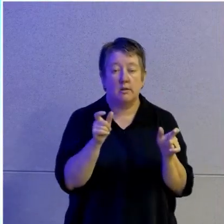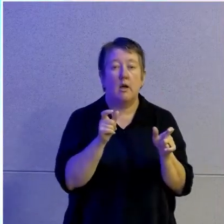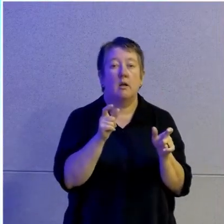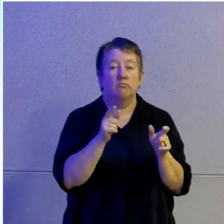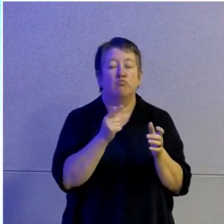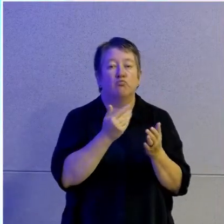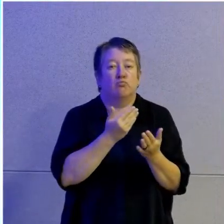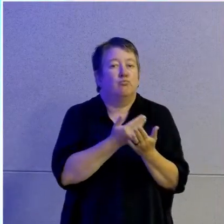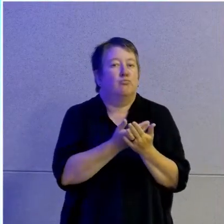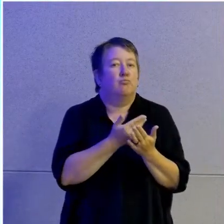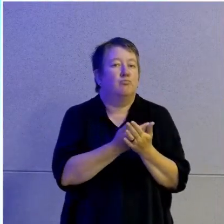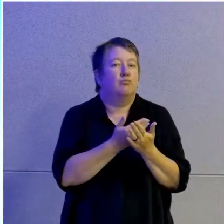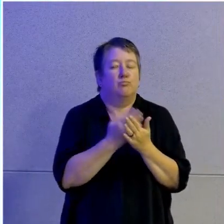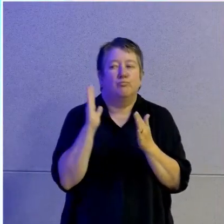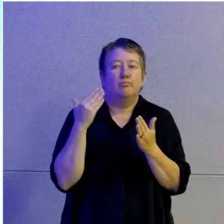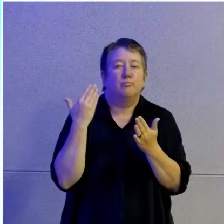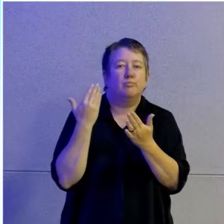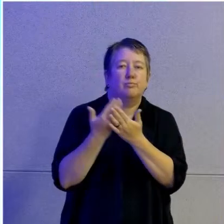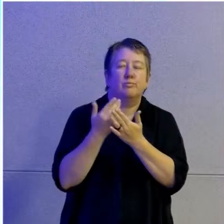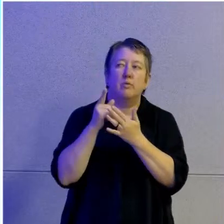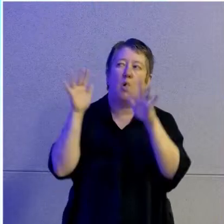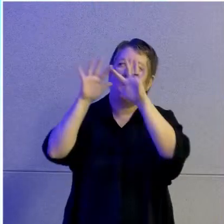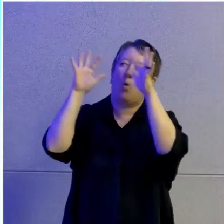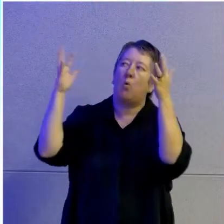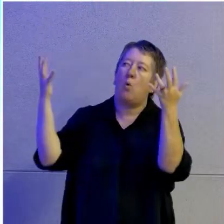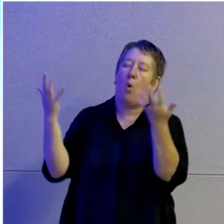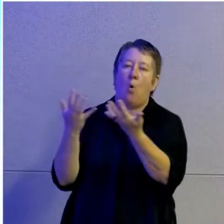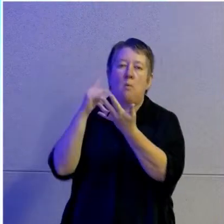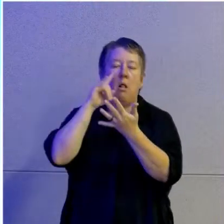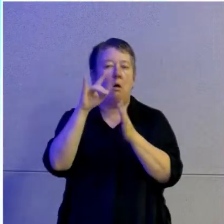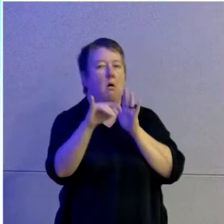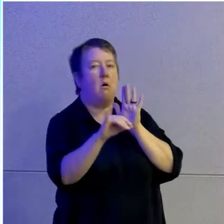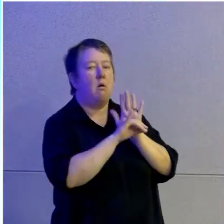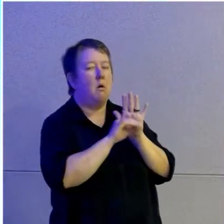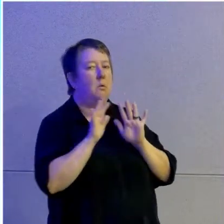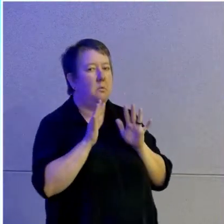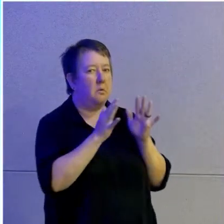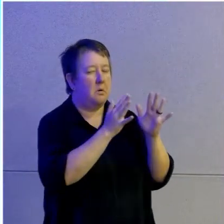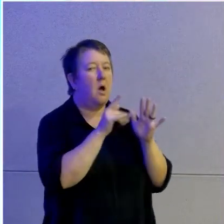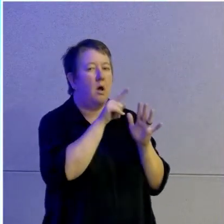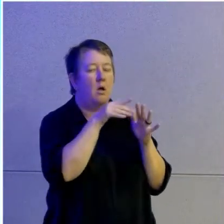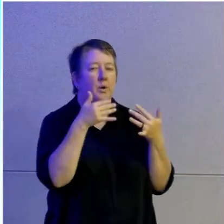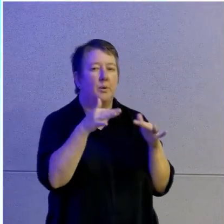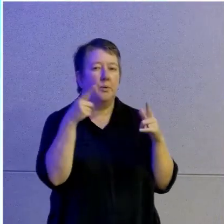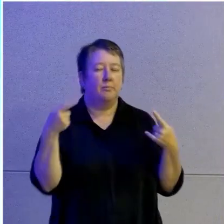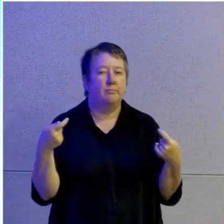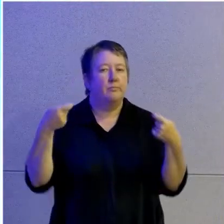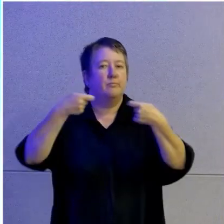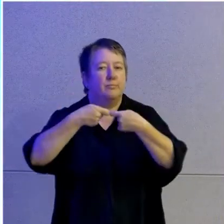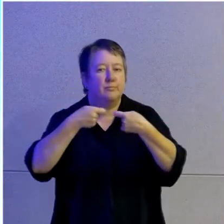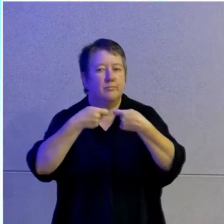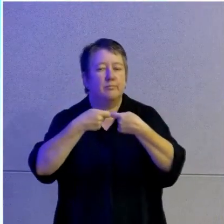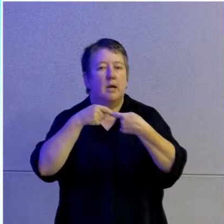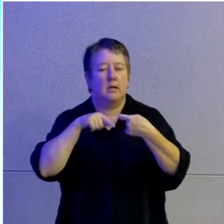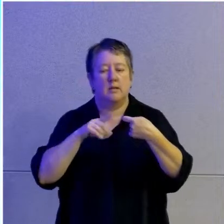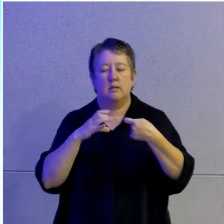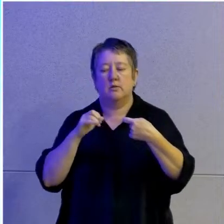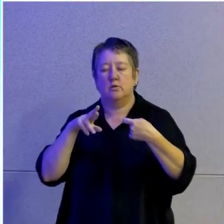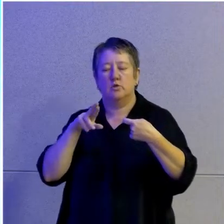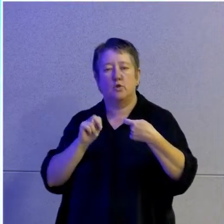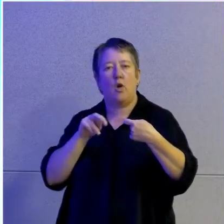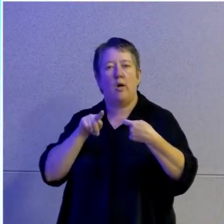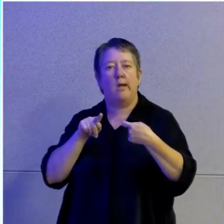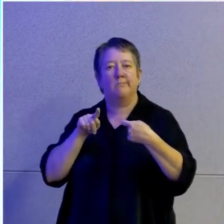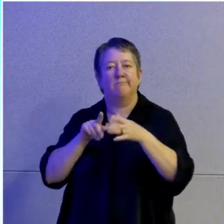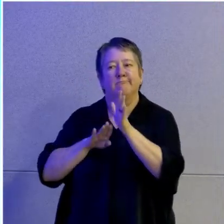mark in the global arena, contributed significantly to the major breakthroughs at CERN. We